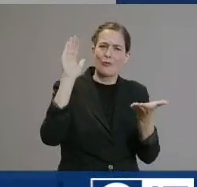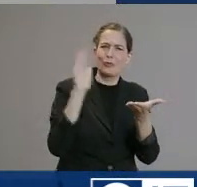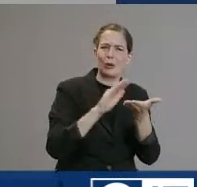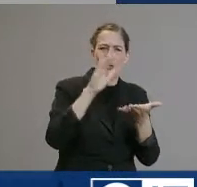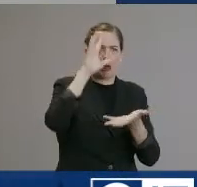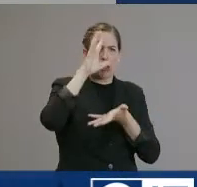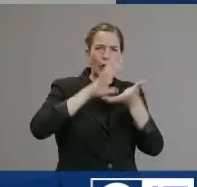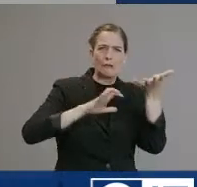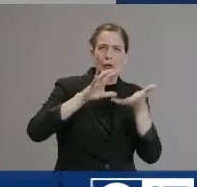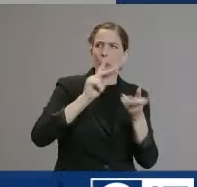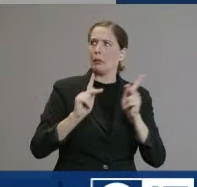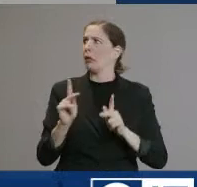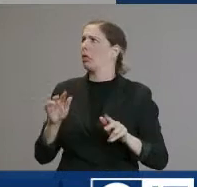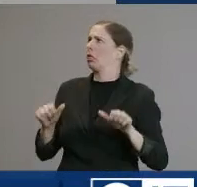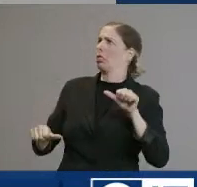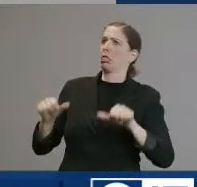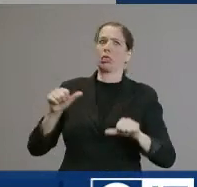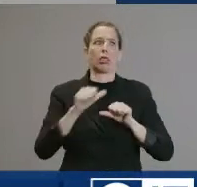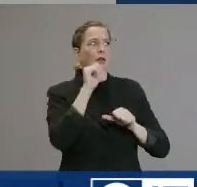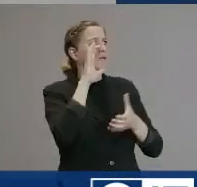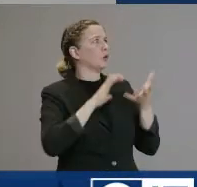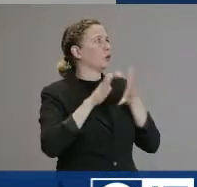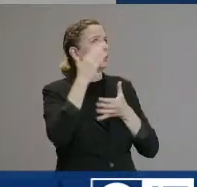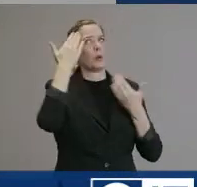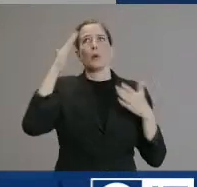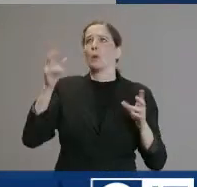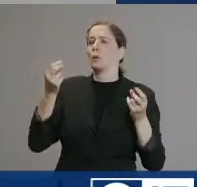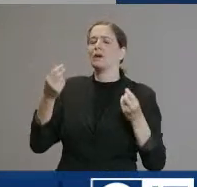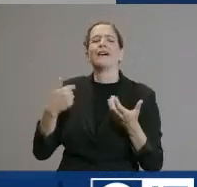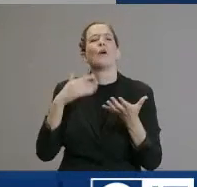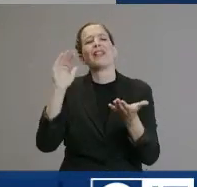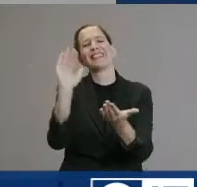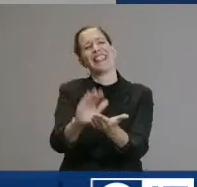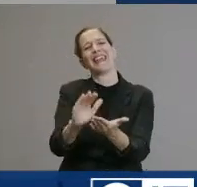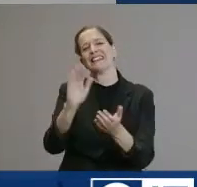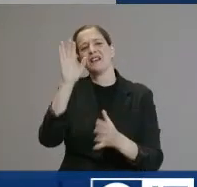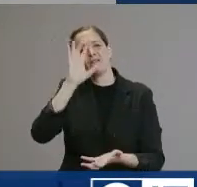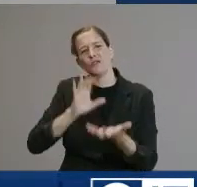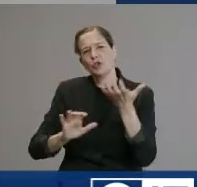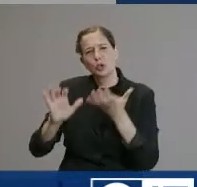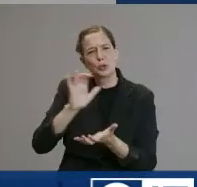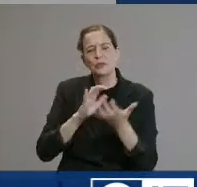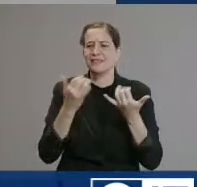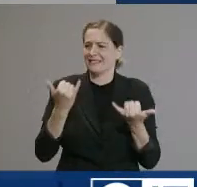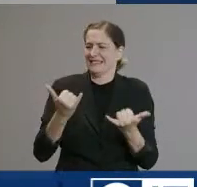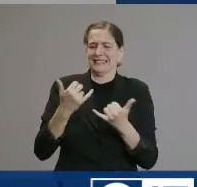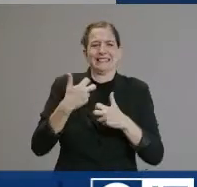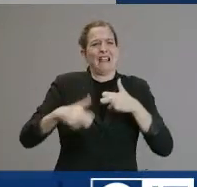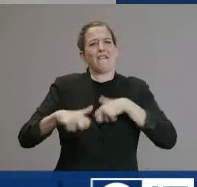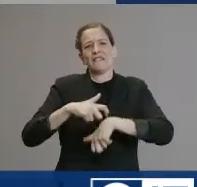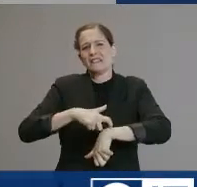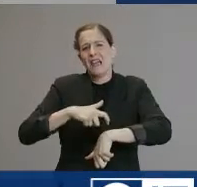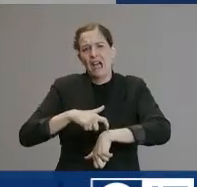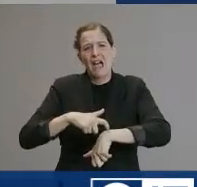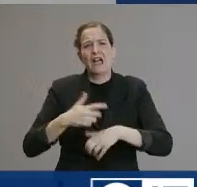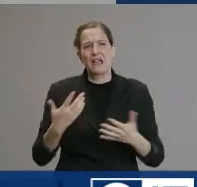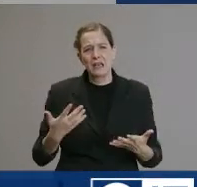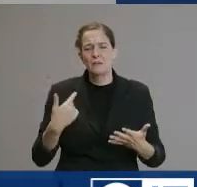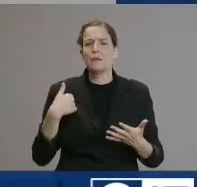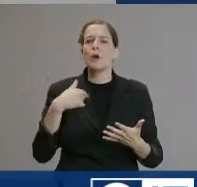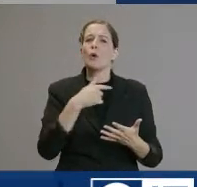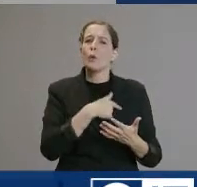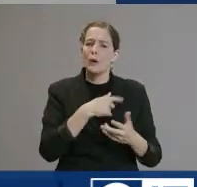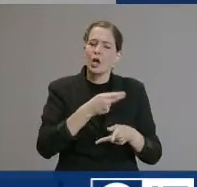a difficult time. Many things are changing. We retain the option to make decisions at the